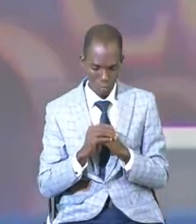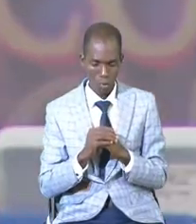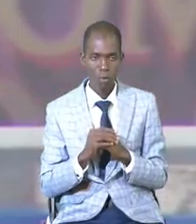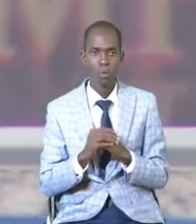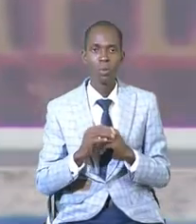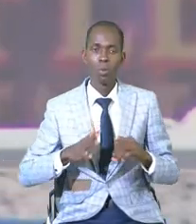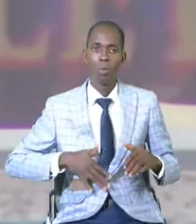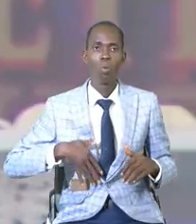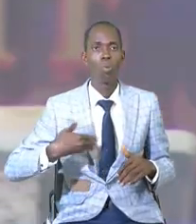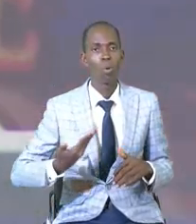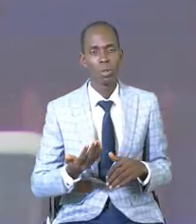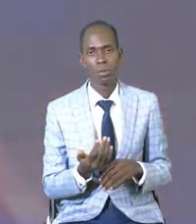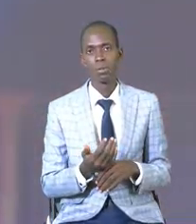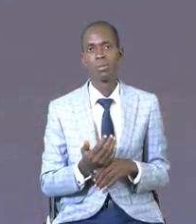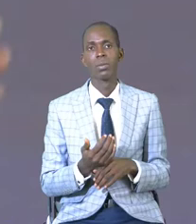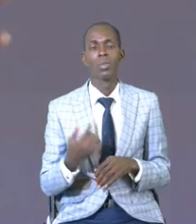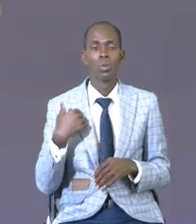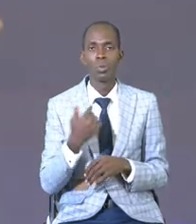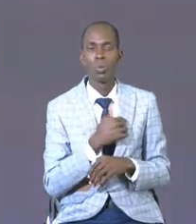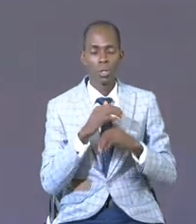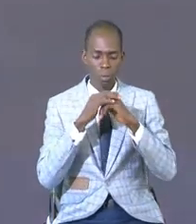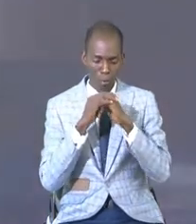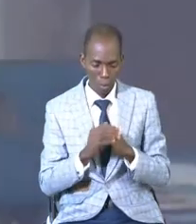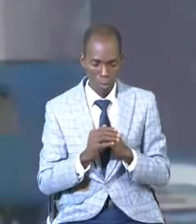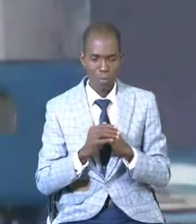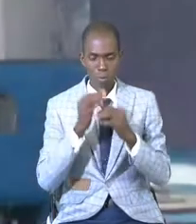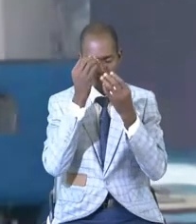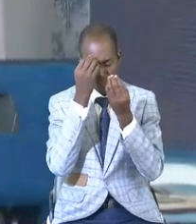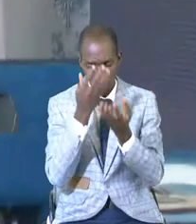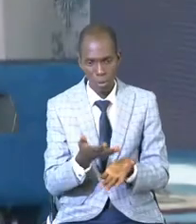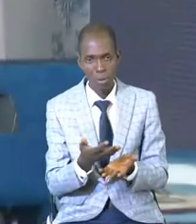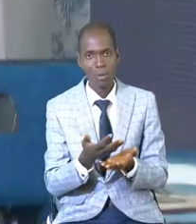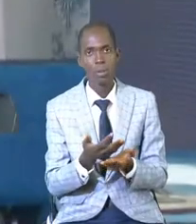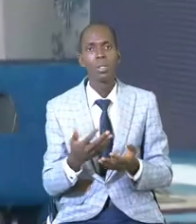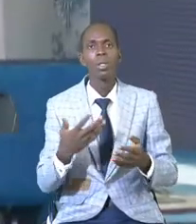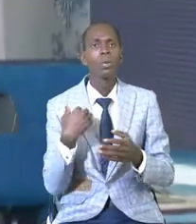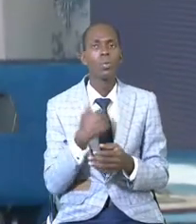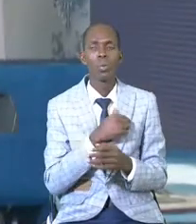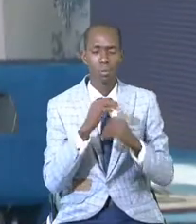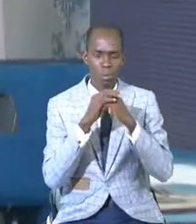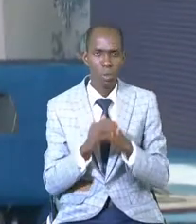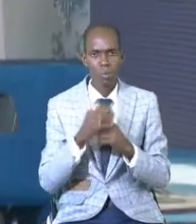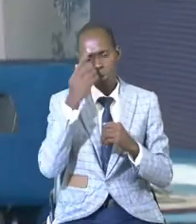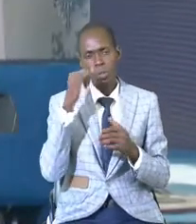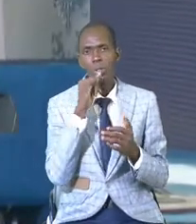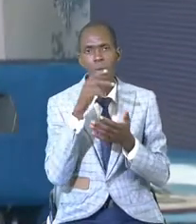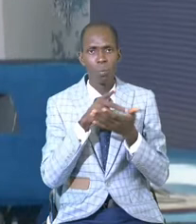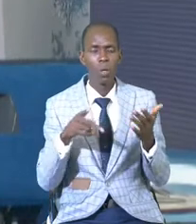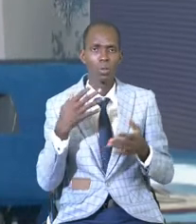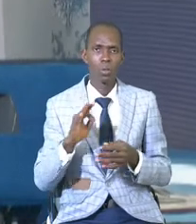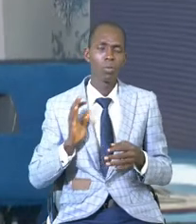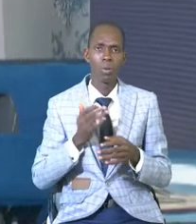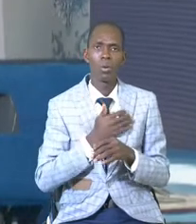we bow submissively, we bow, and it's out of our volition. We decide, we know him, he